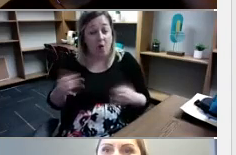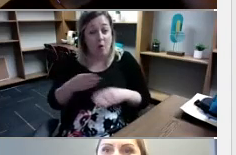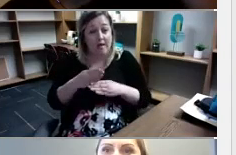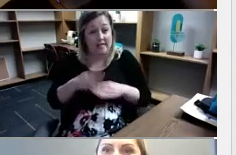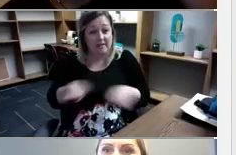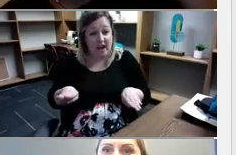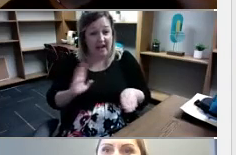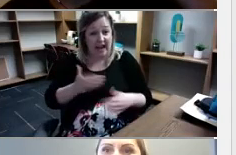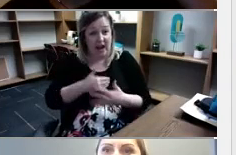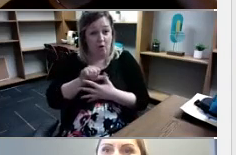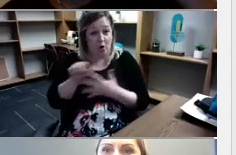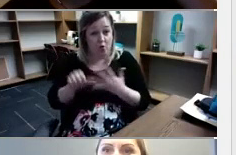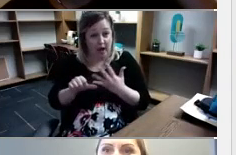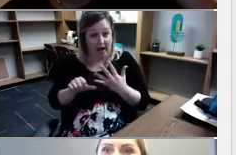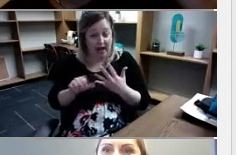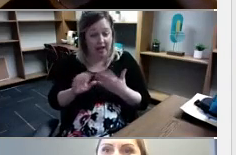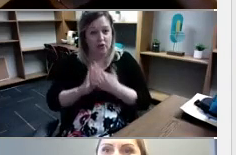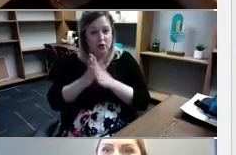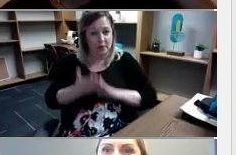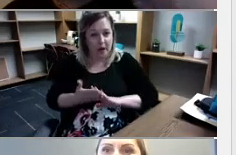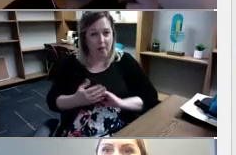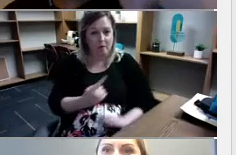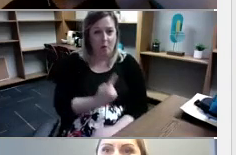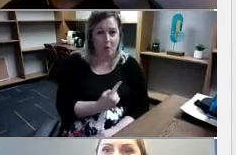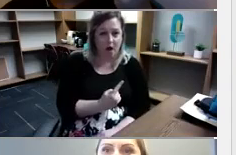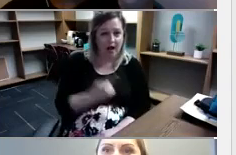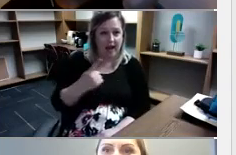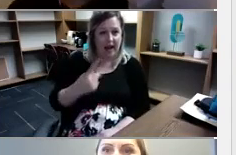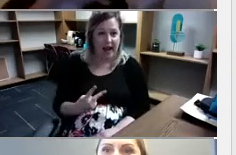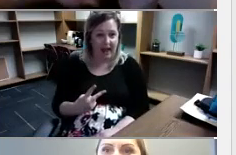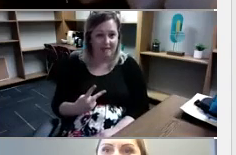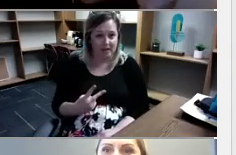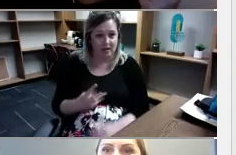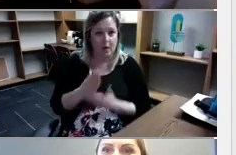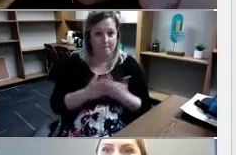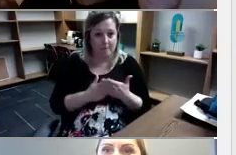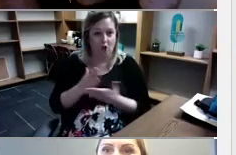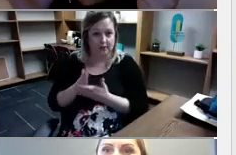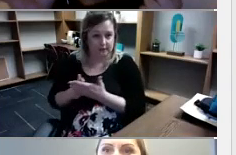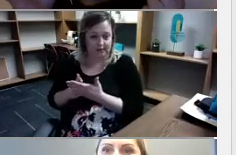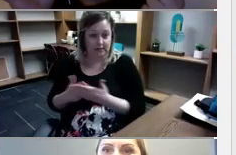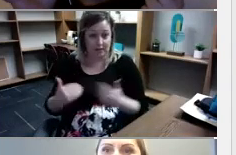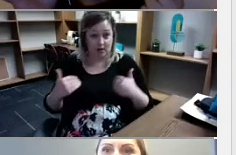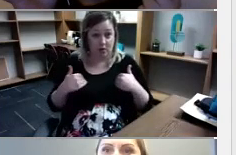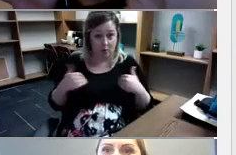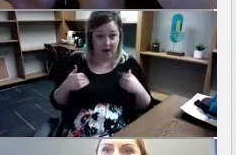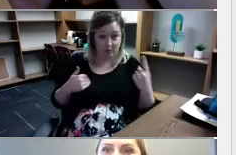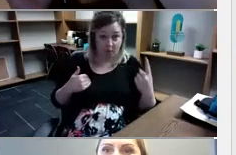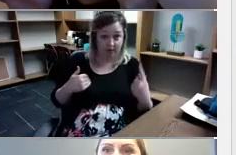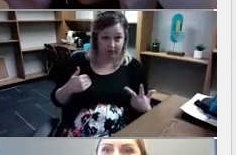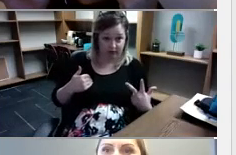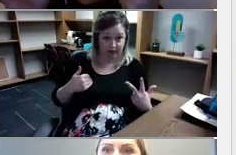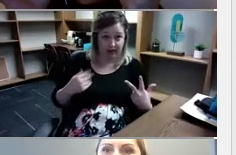1.5 parts every time, not 2 parts, but 1.5 parts, because we have the first third and the other part. So 2n by 3 is